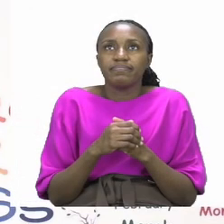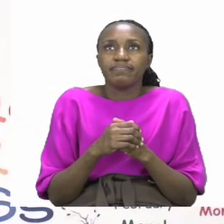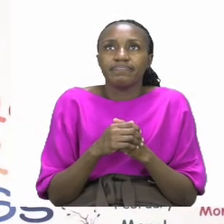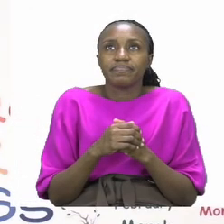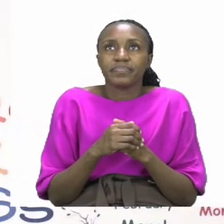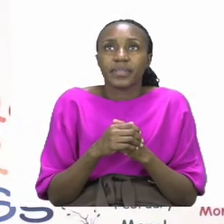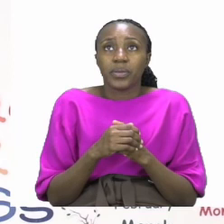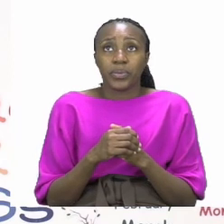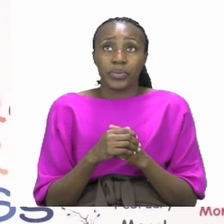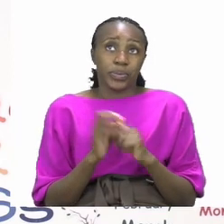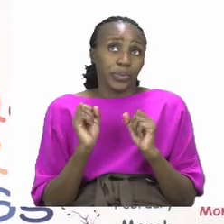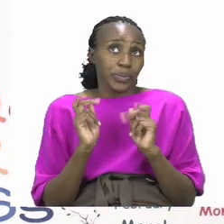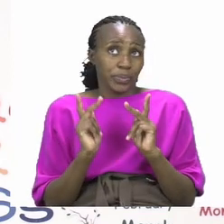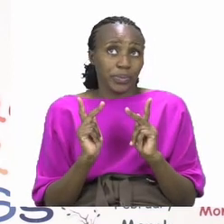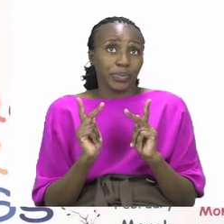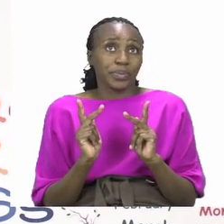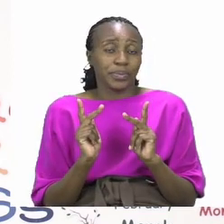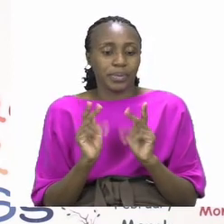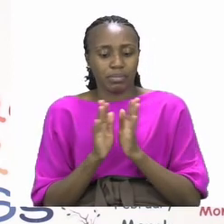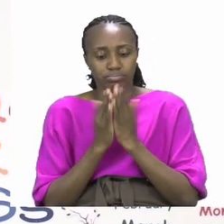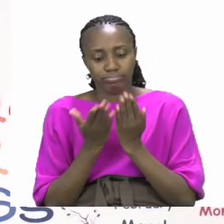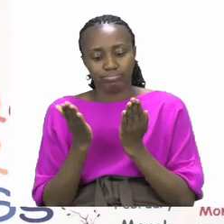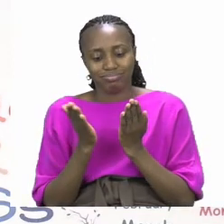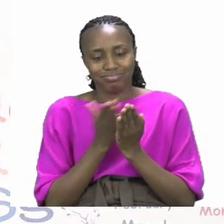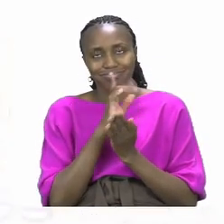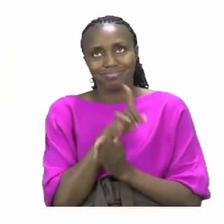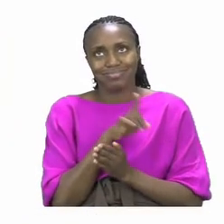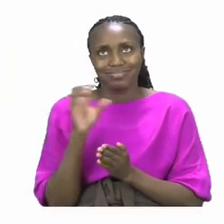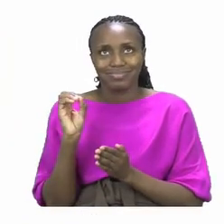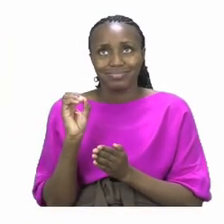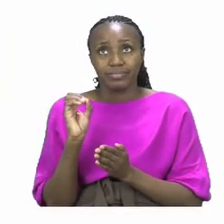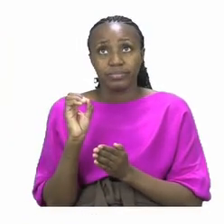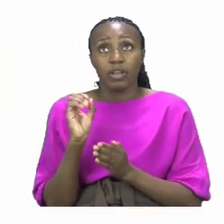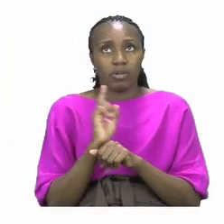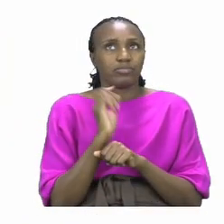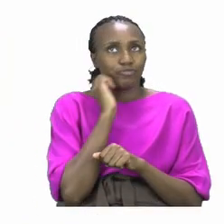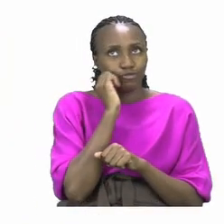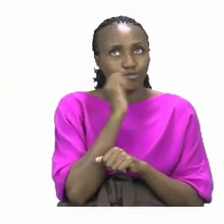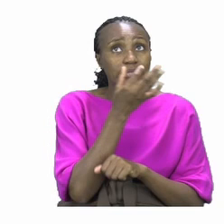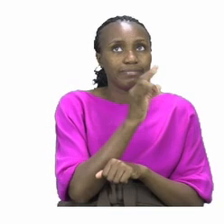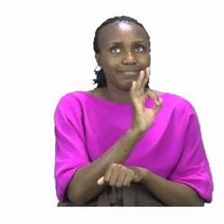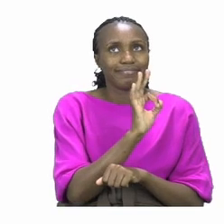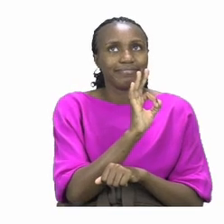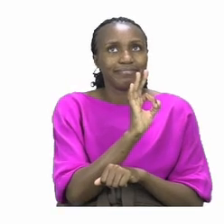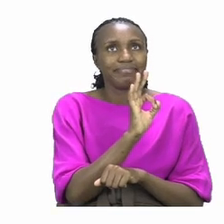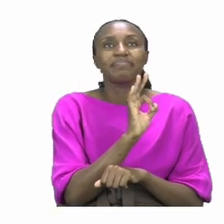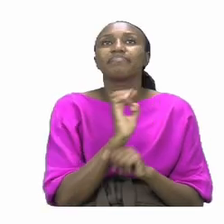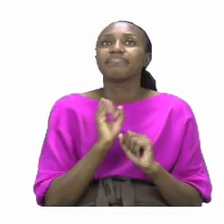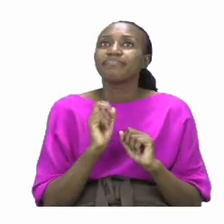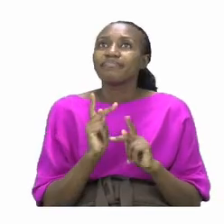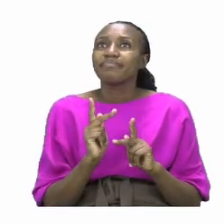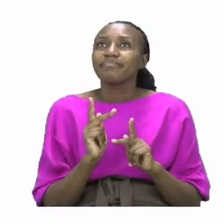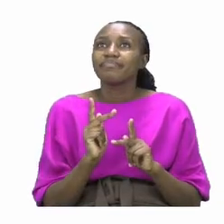Now, boys and girls, let us begin our lesson by going to page 9. On page 9, we are going to be cutting